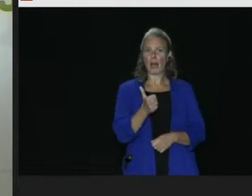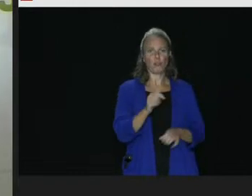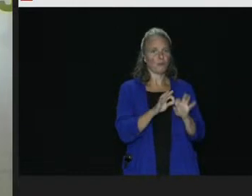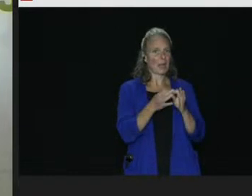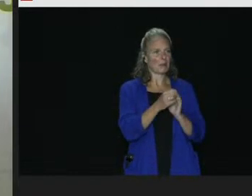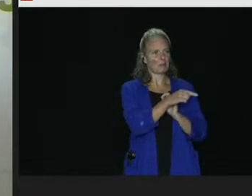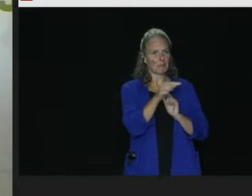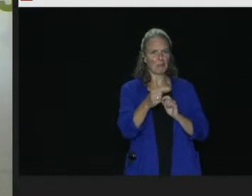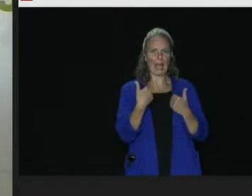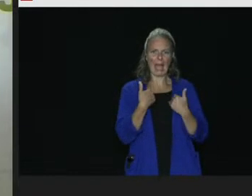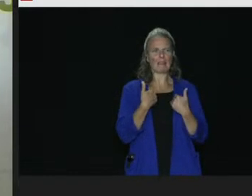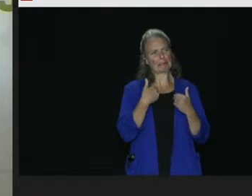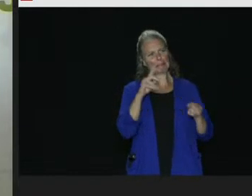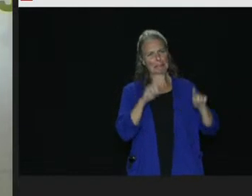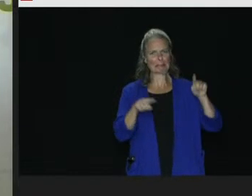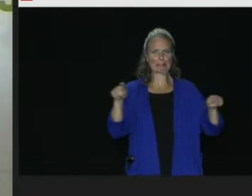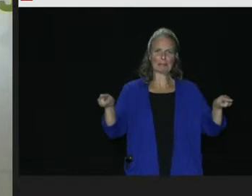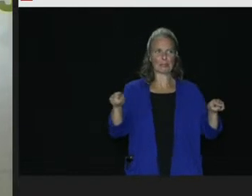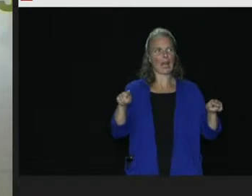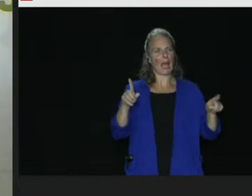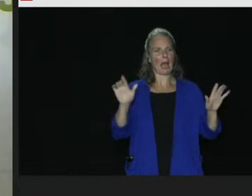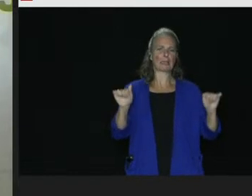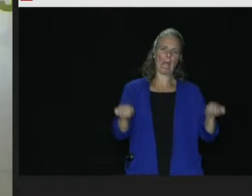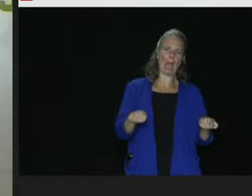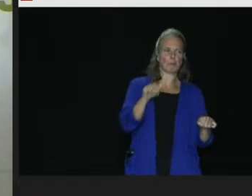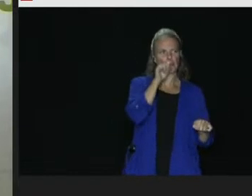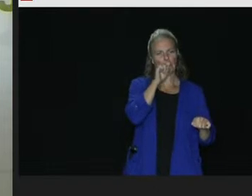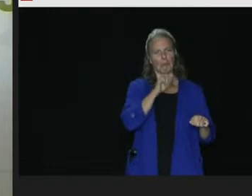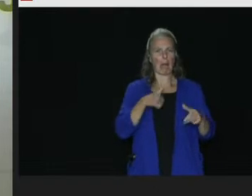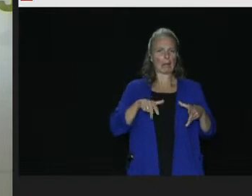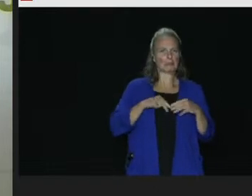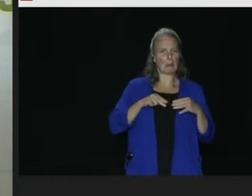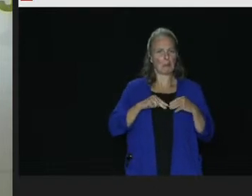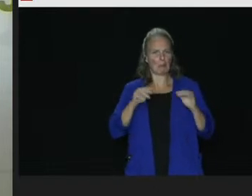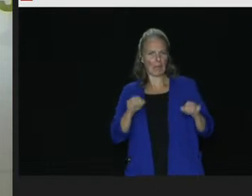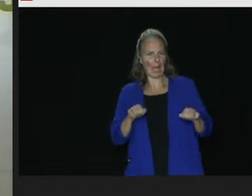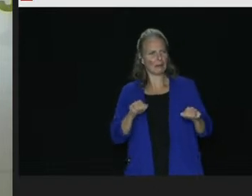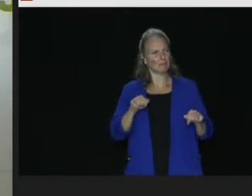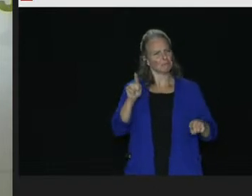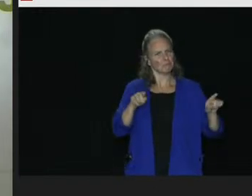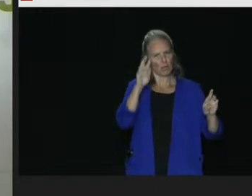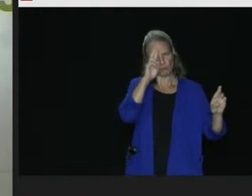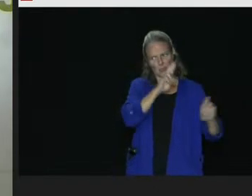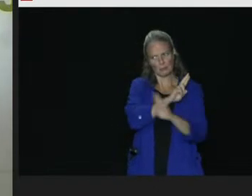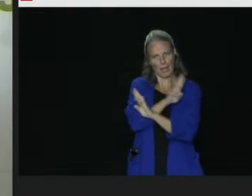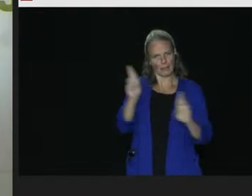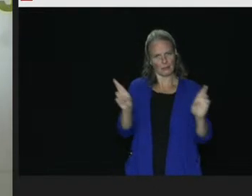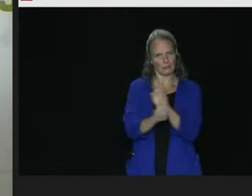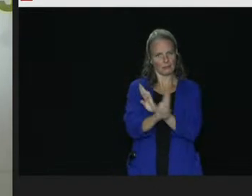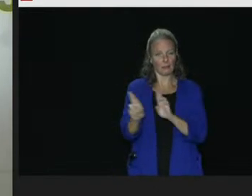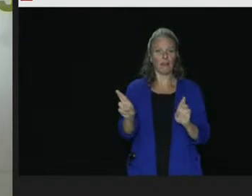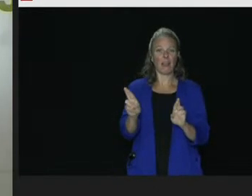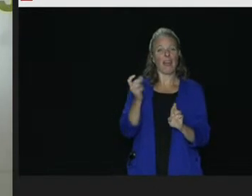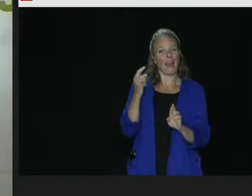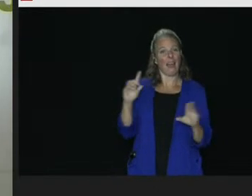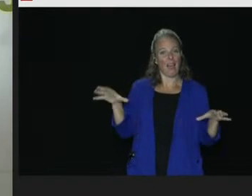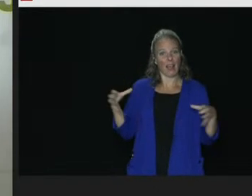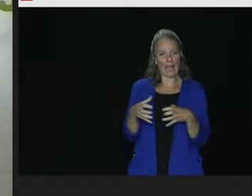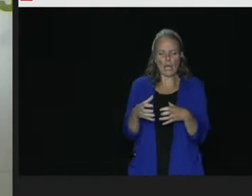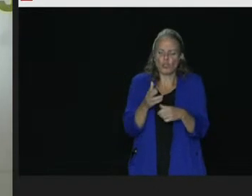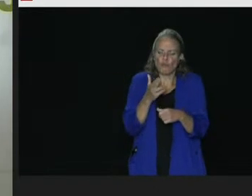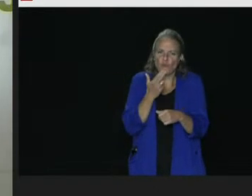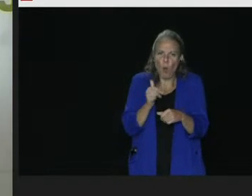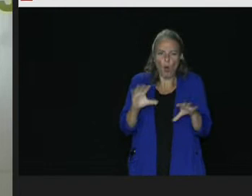it requires a bit of discussion, but keeping gatherings generally small and respecting these basic measures are